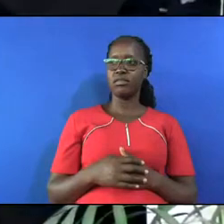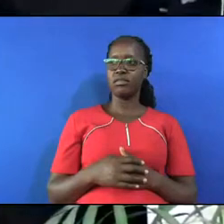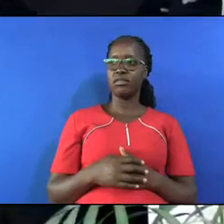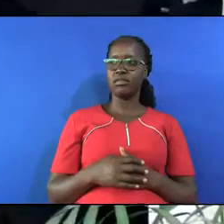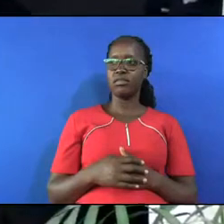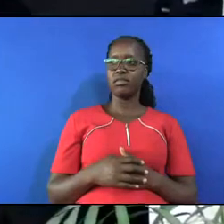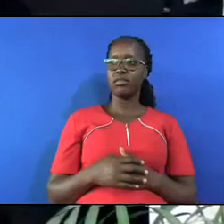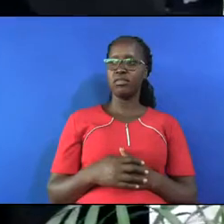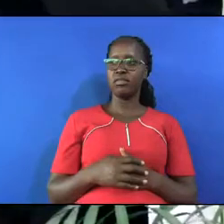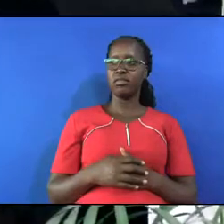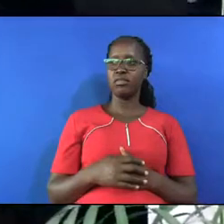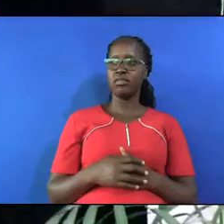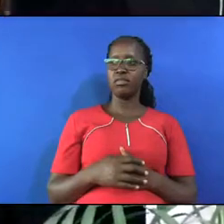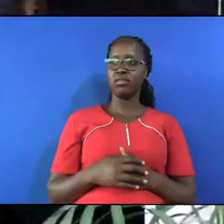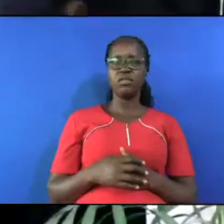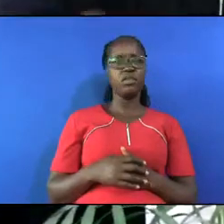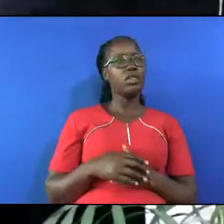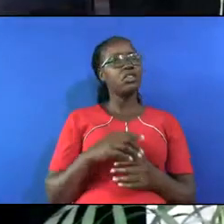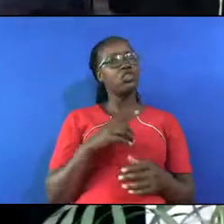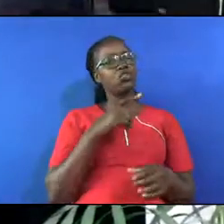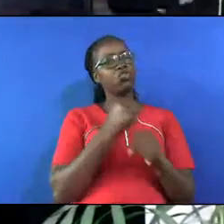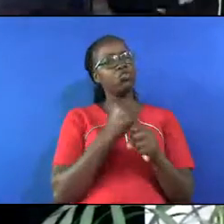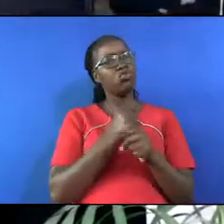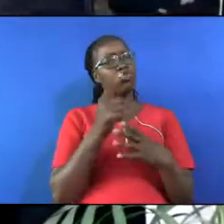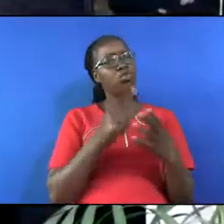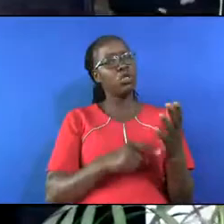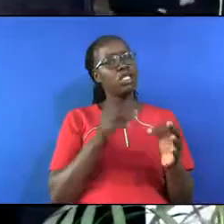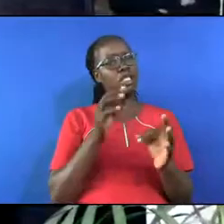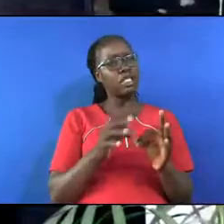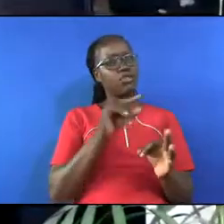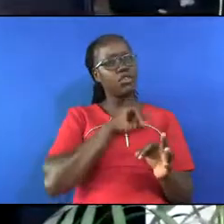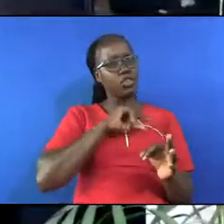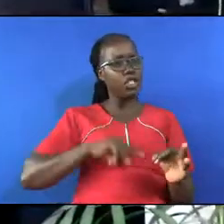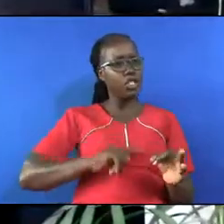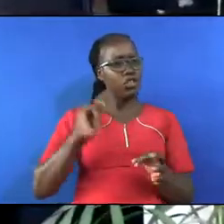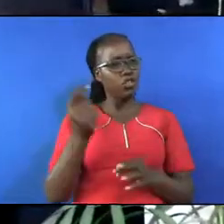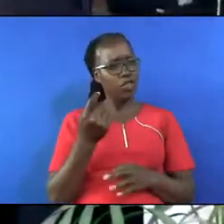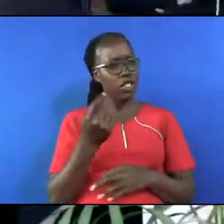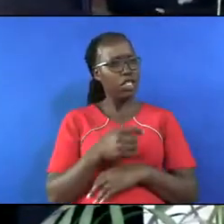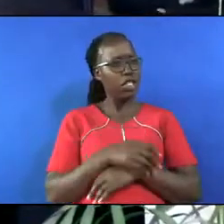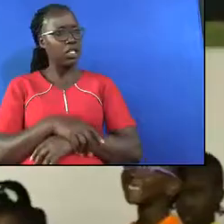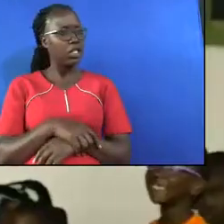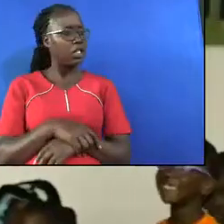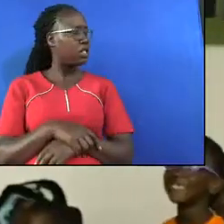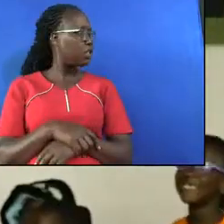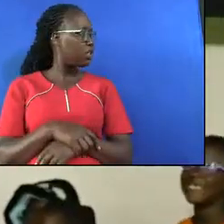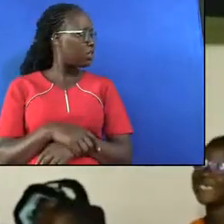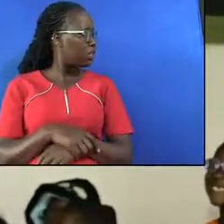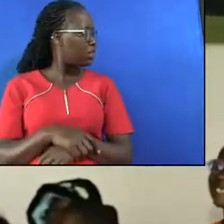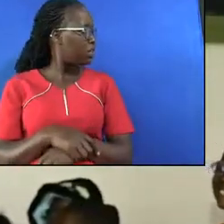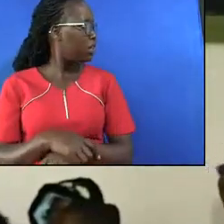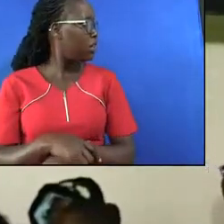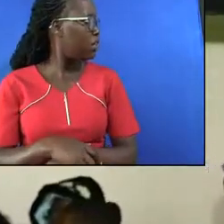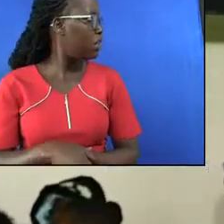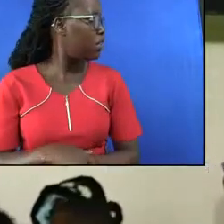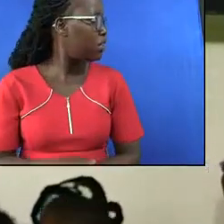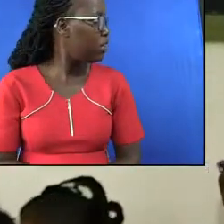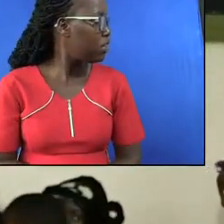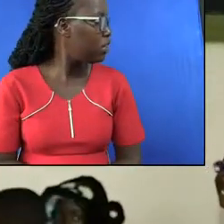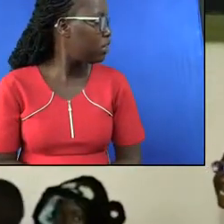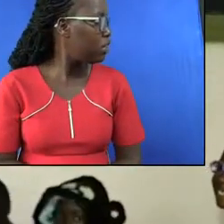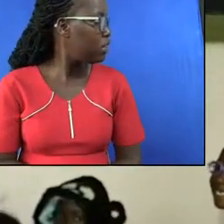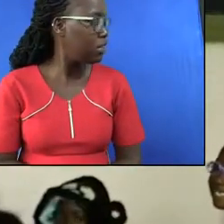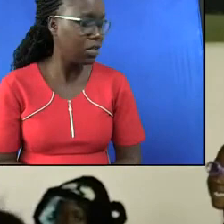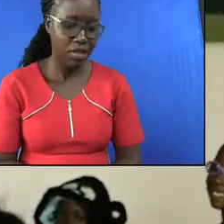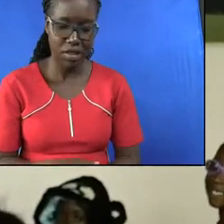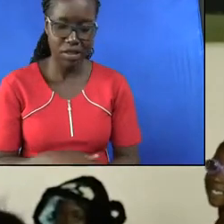Yes, Hadassah. What would you do if you were the queen of Kenya? If Kenya had a queen, what would you do? I